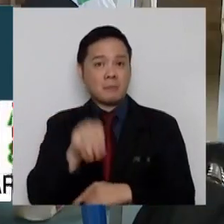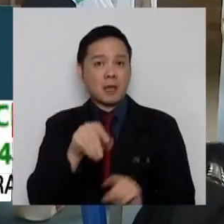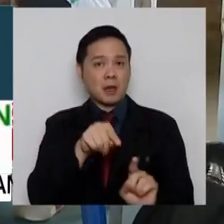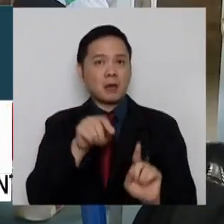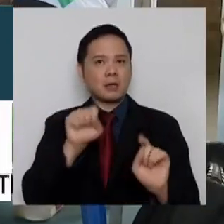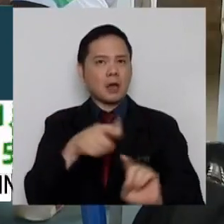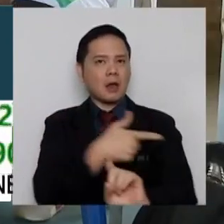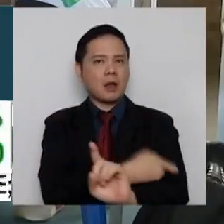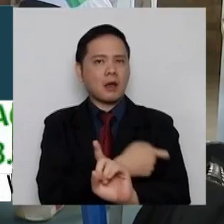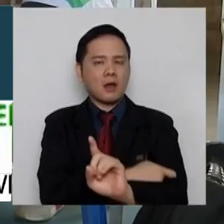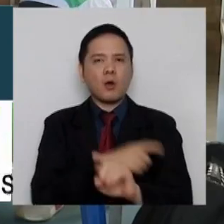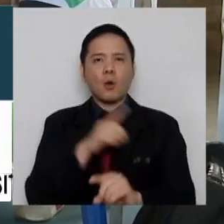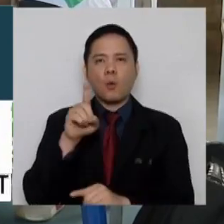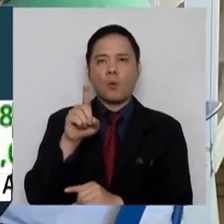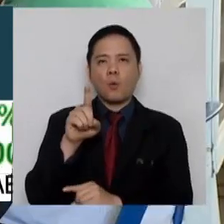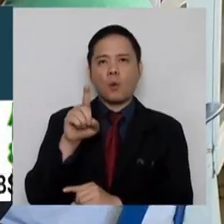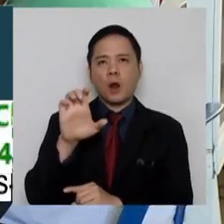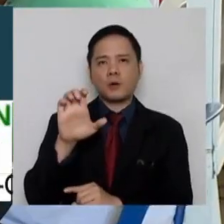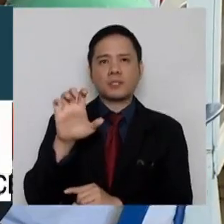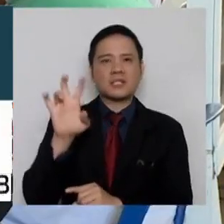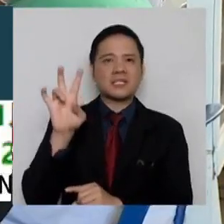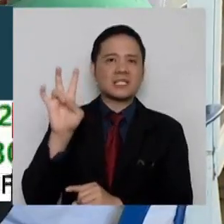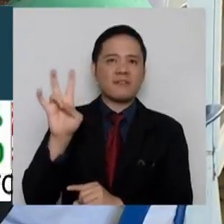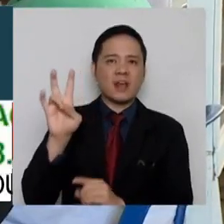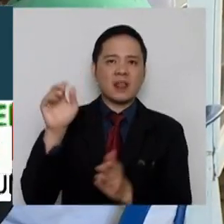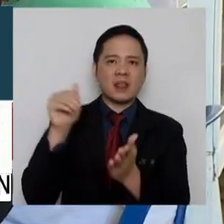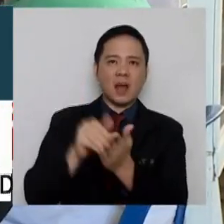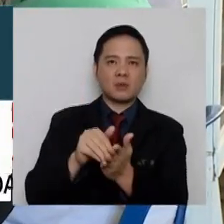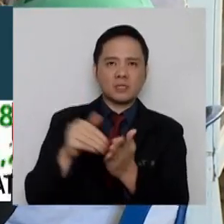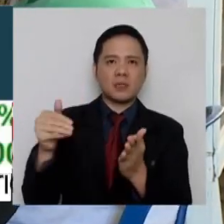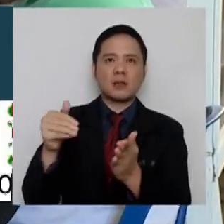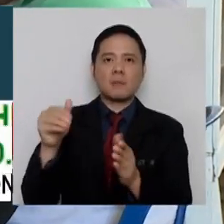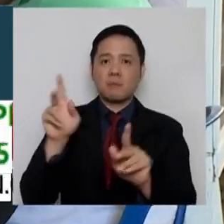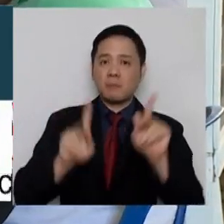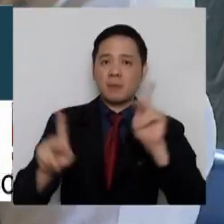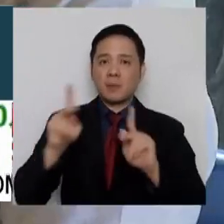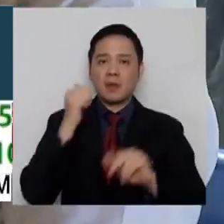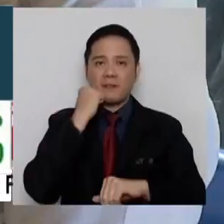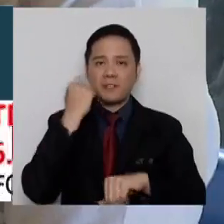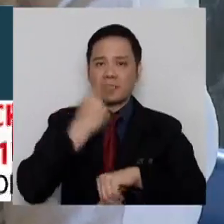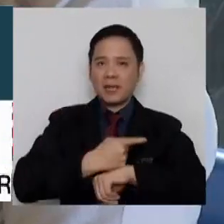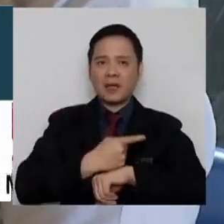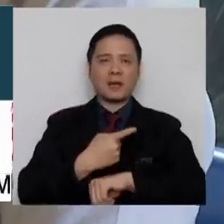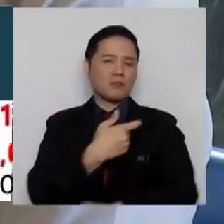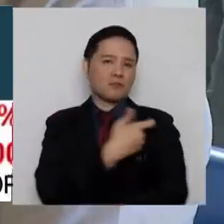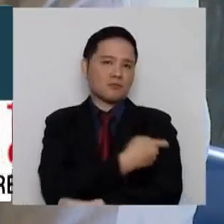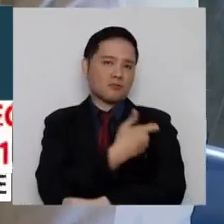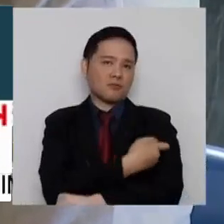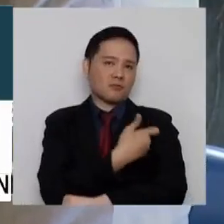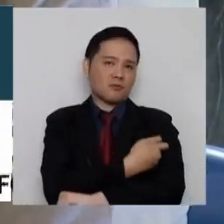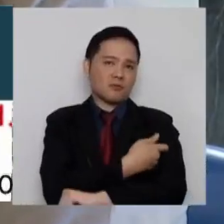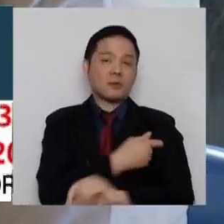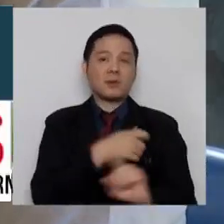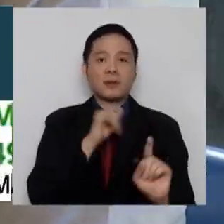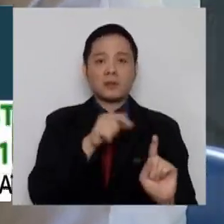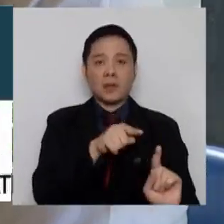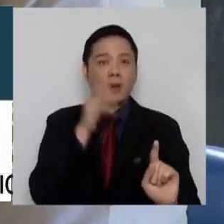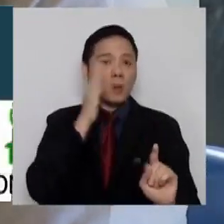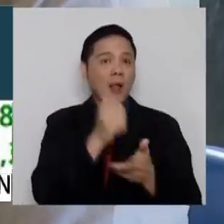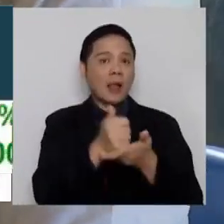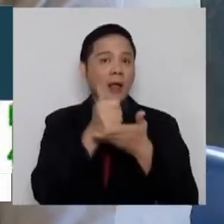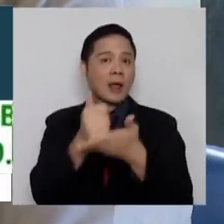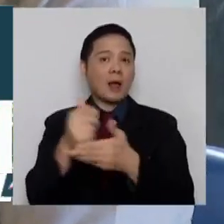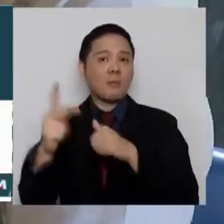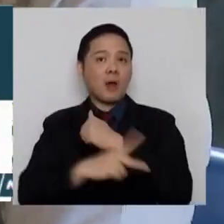an average of 170,000 individuals per day. Abalos says the NCR will help provinces with their